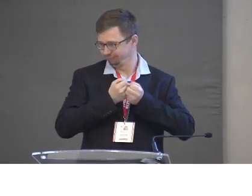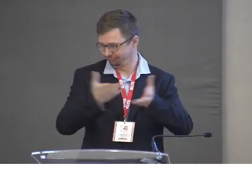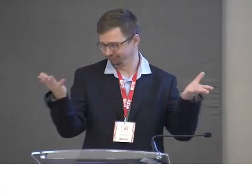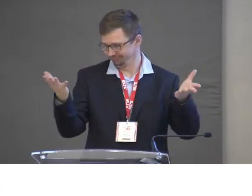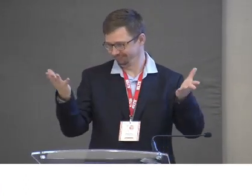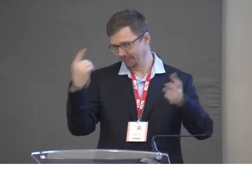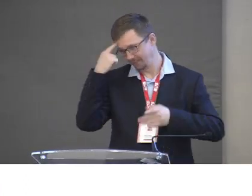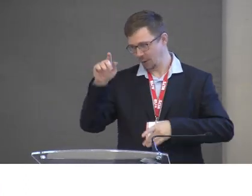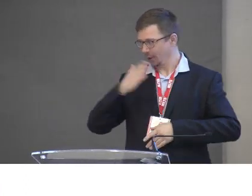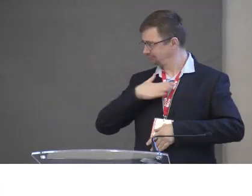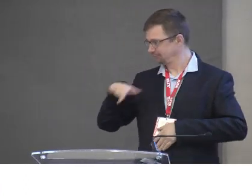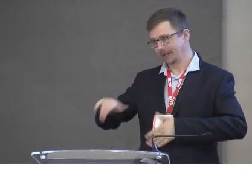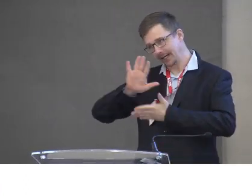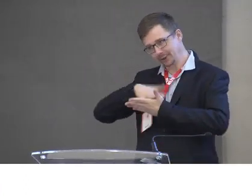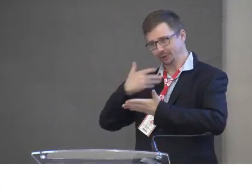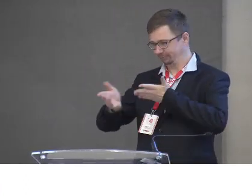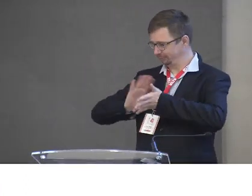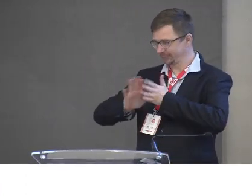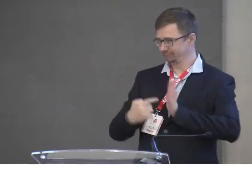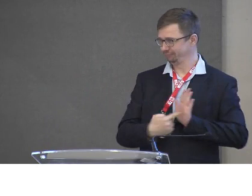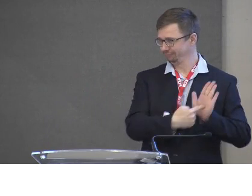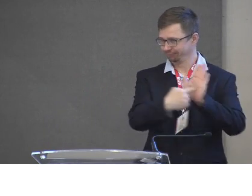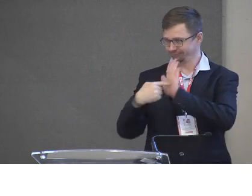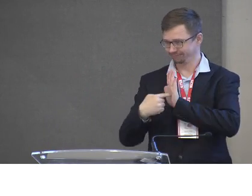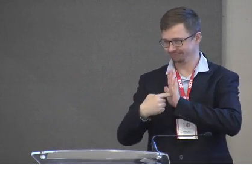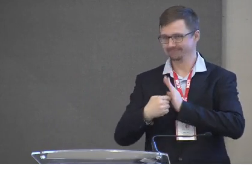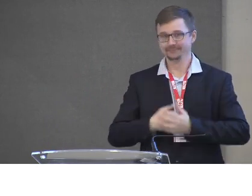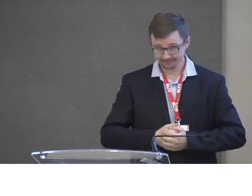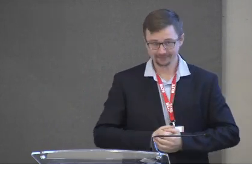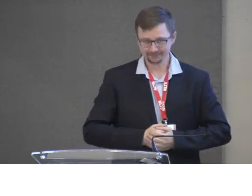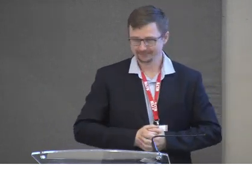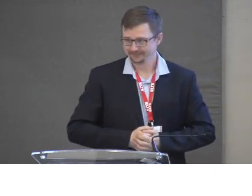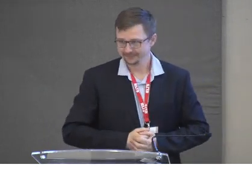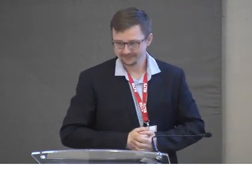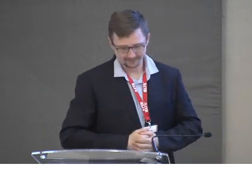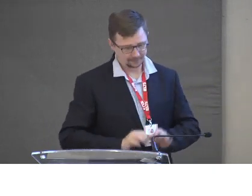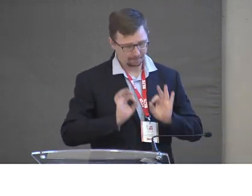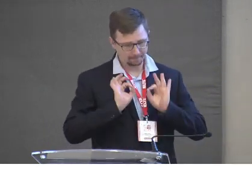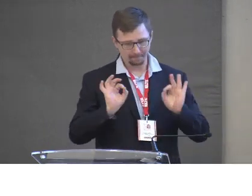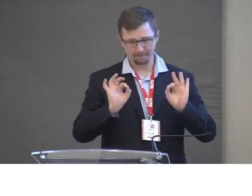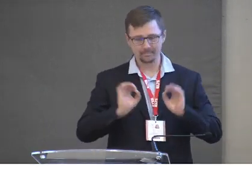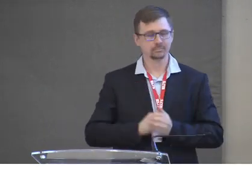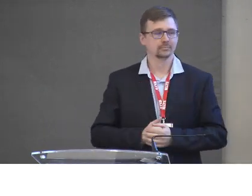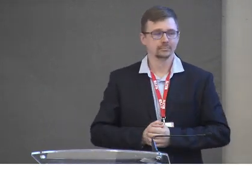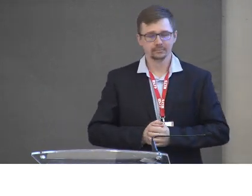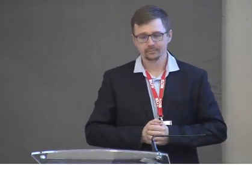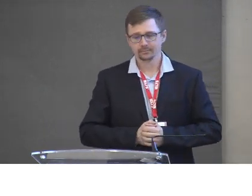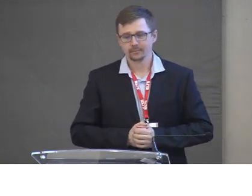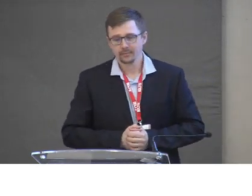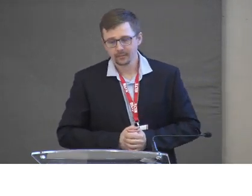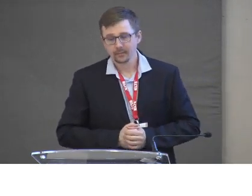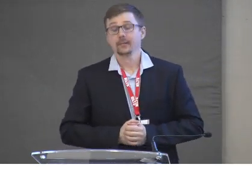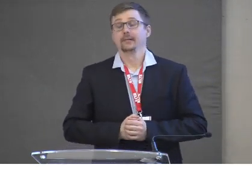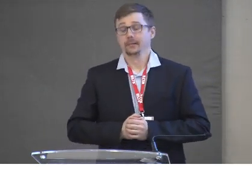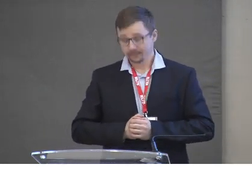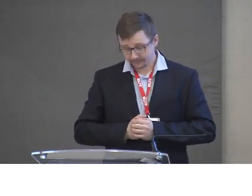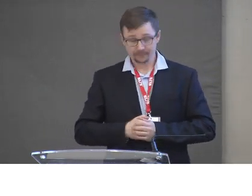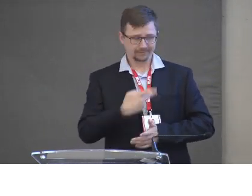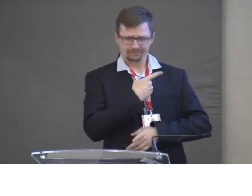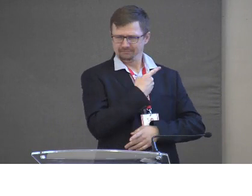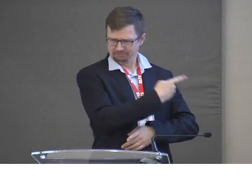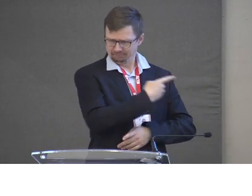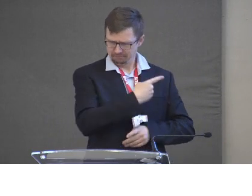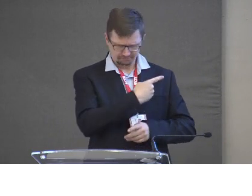here. And we're very happy with this opportunity and for the opportunity to also present in sign language.